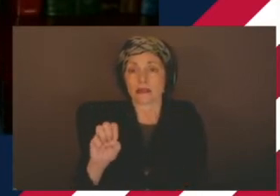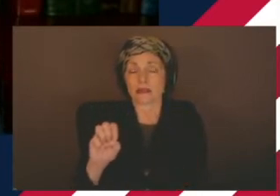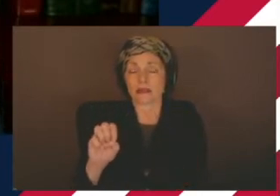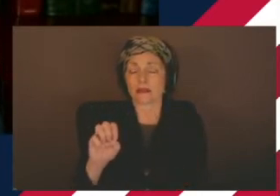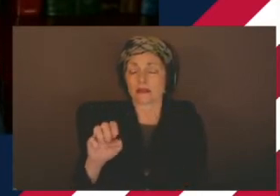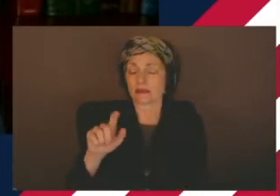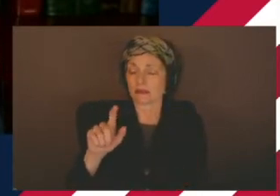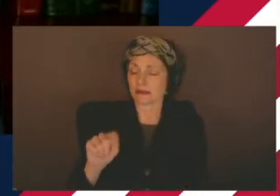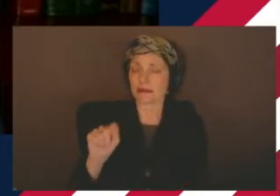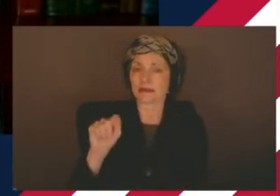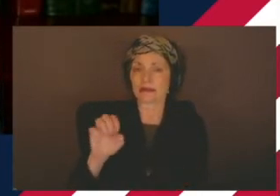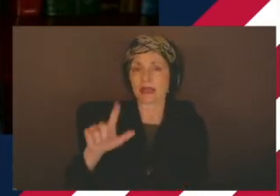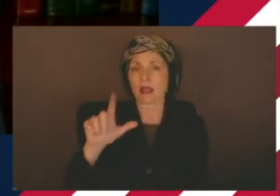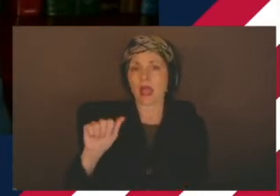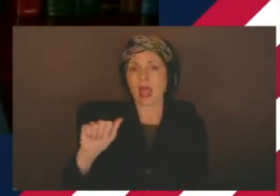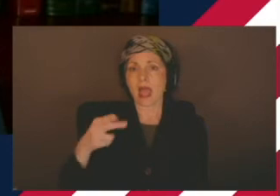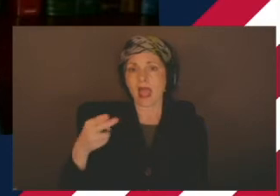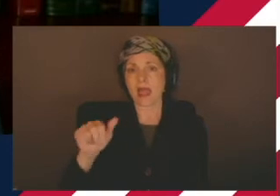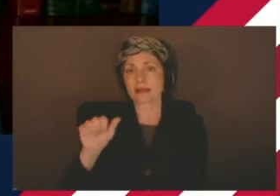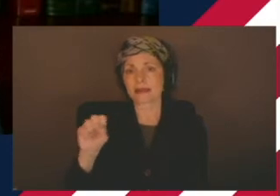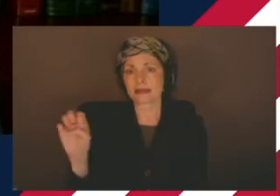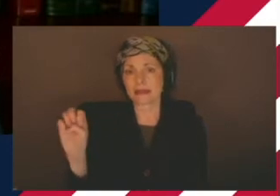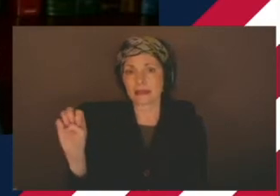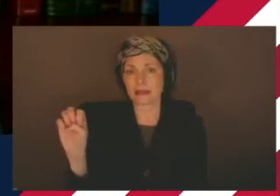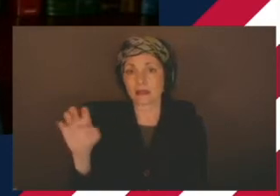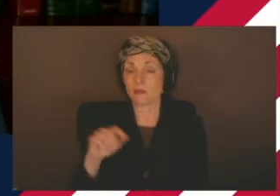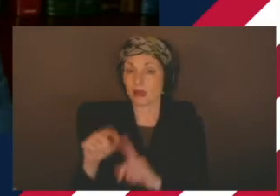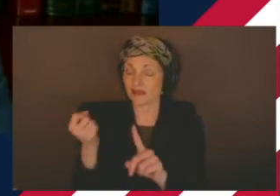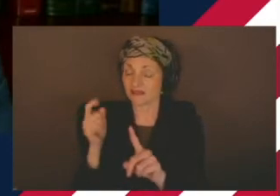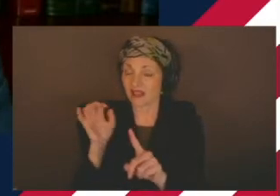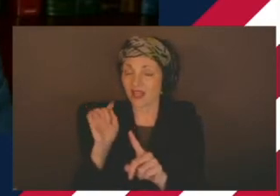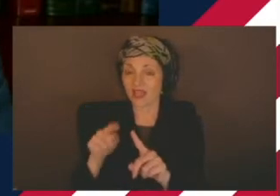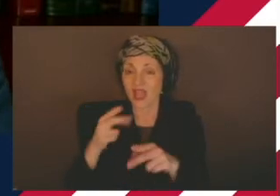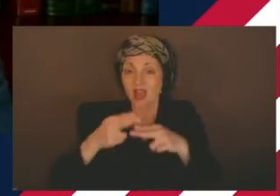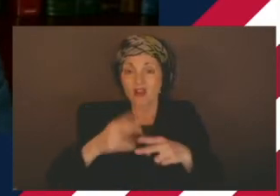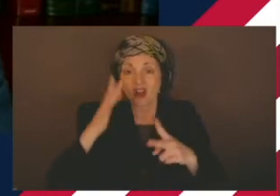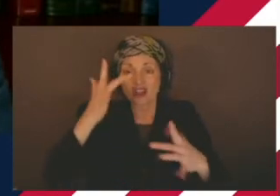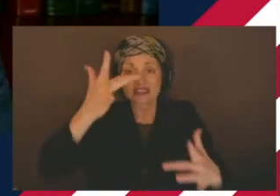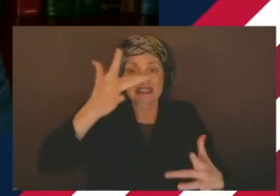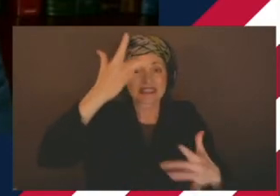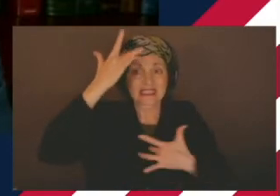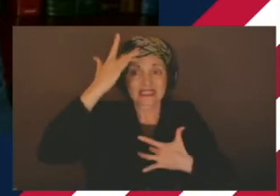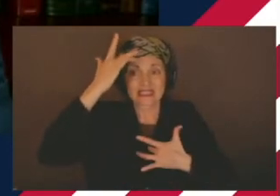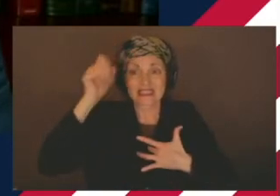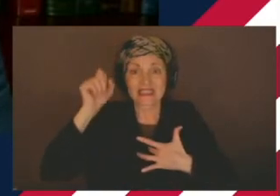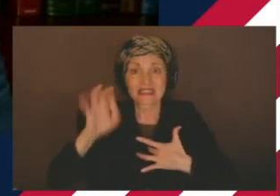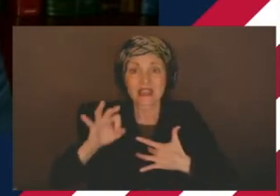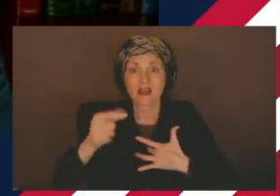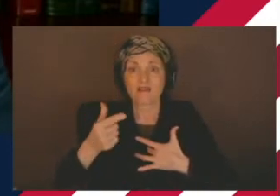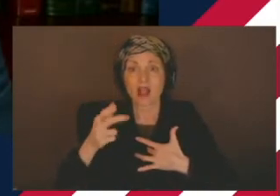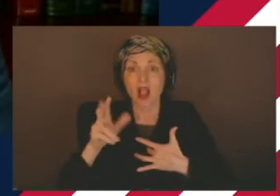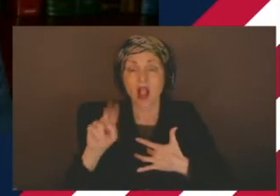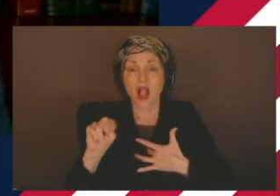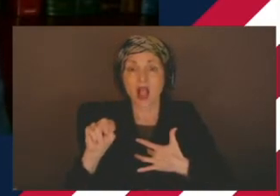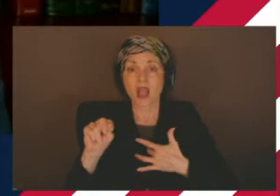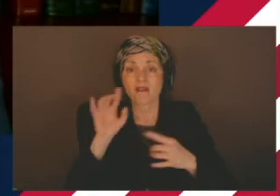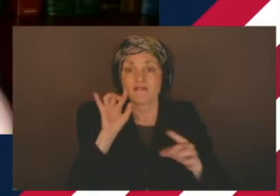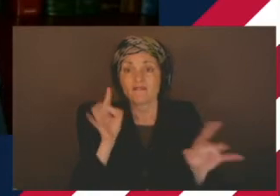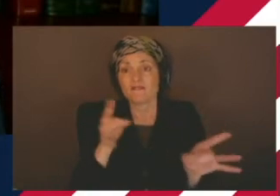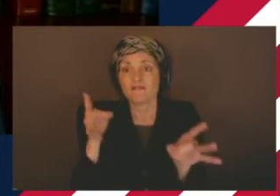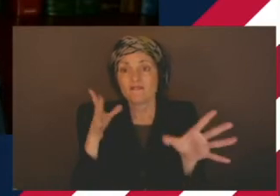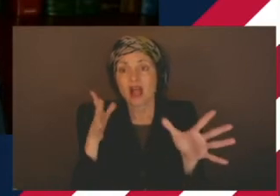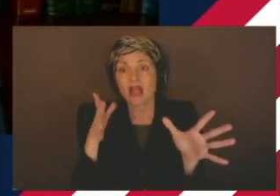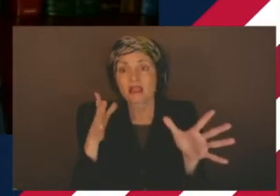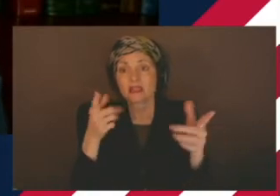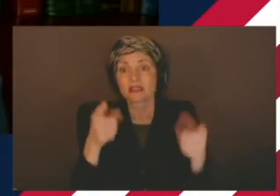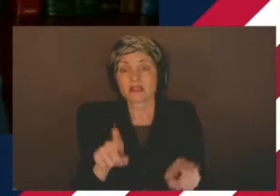to the disease of gun violence and what we need to accomplish together, you'll find